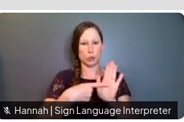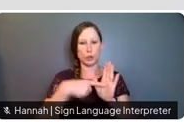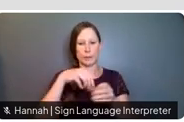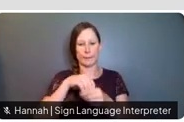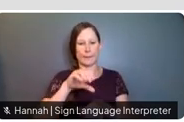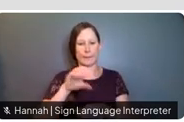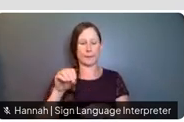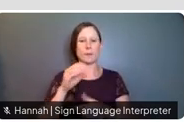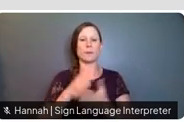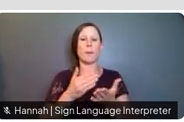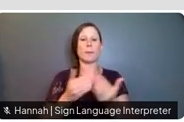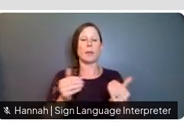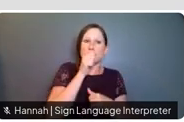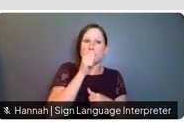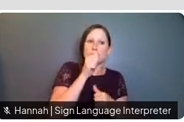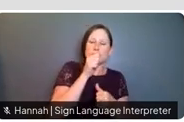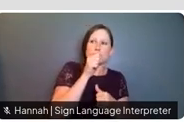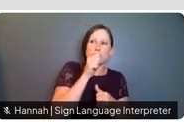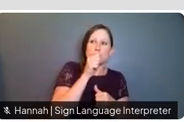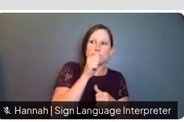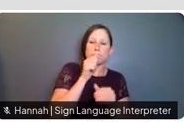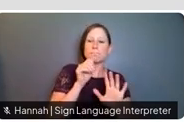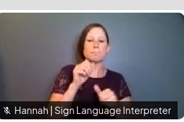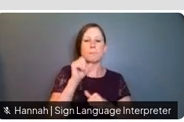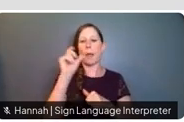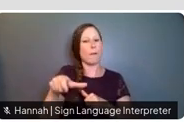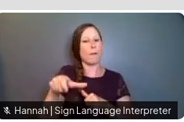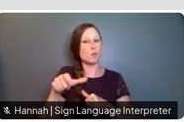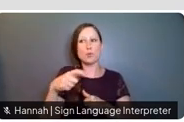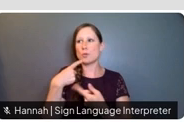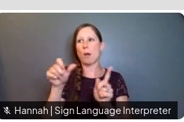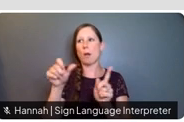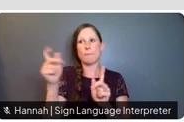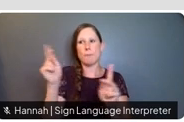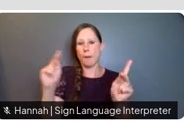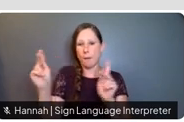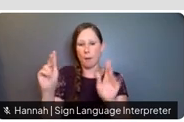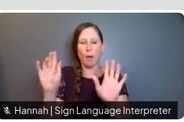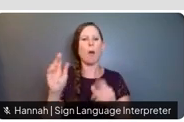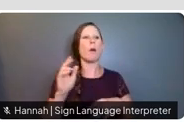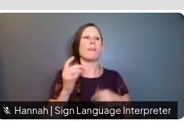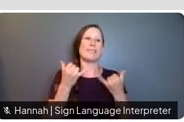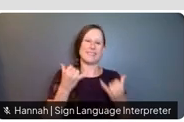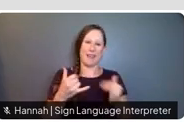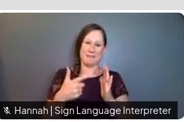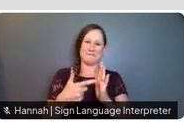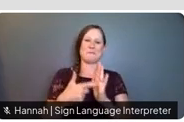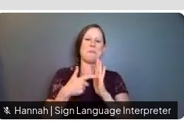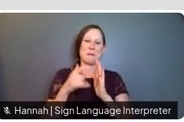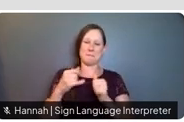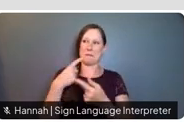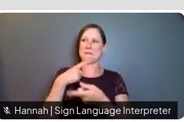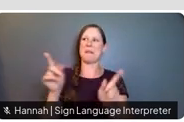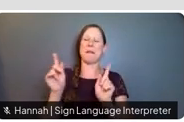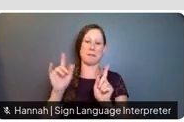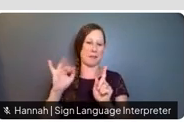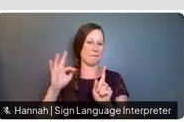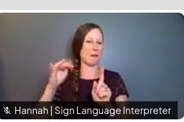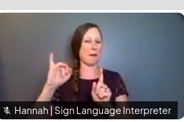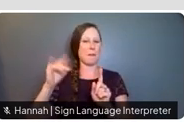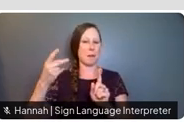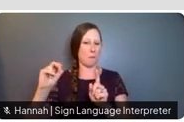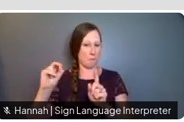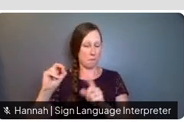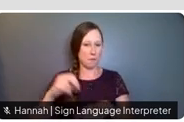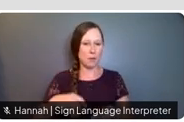tell the public when you were a private company, you may be required to tell now in the form of an 8K filing or a 10K